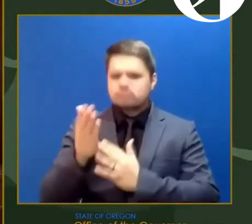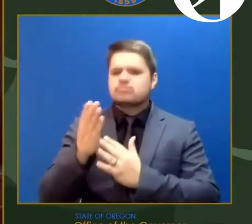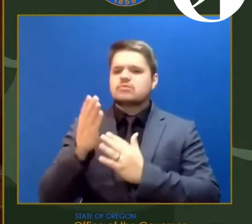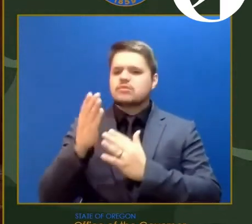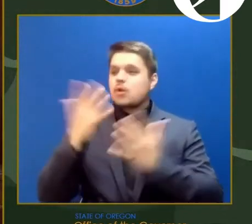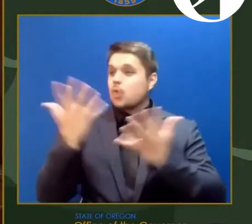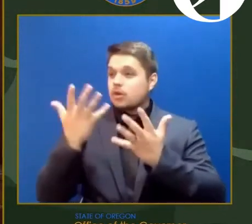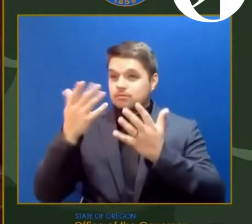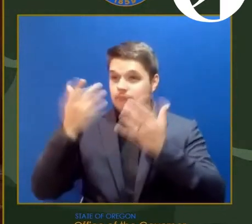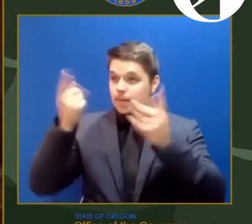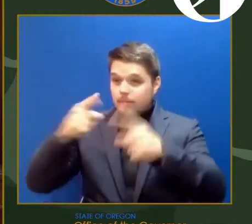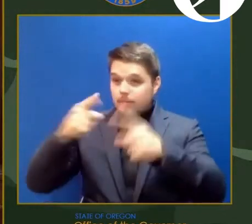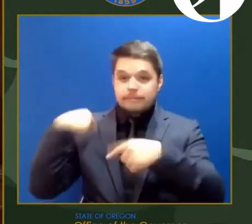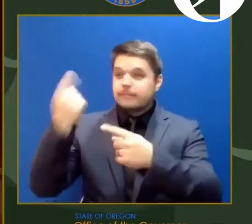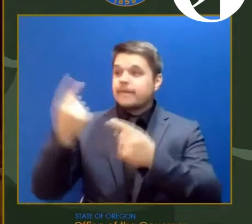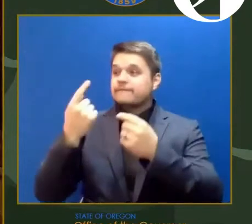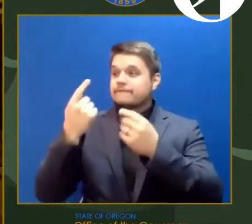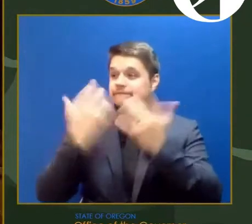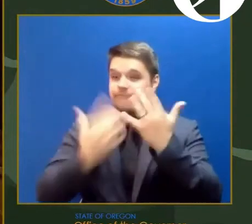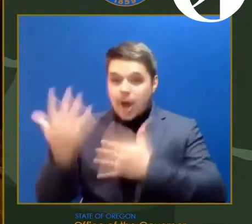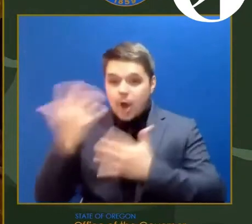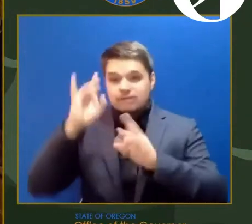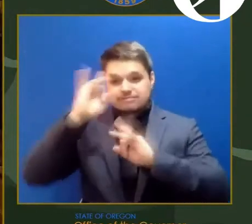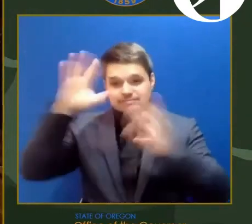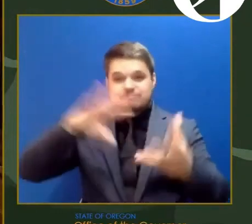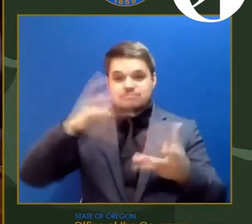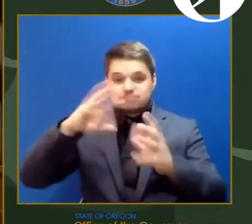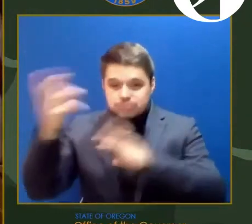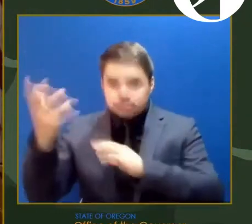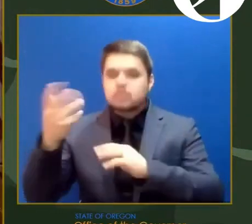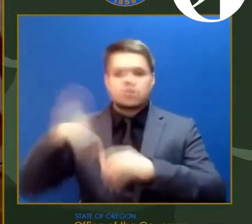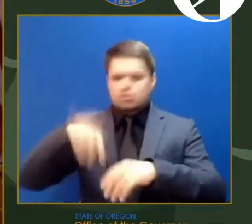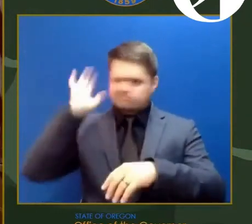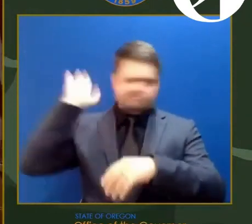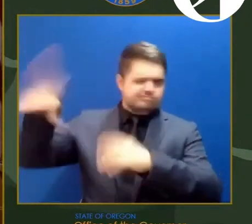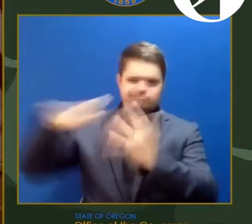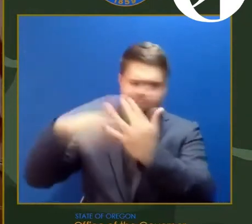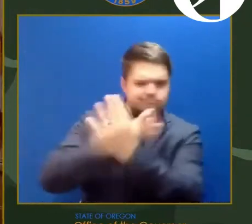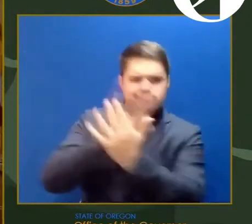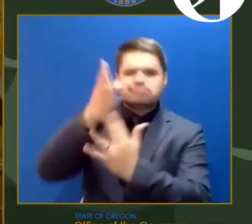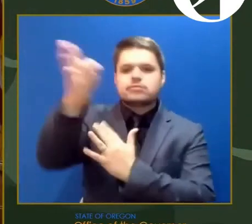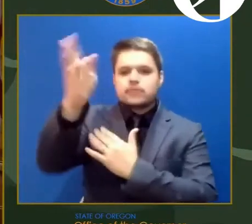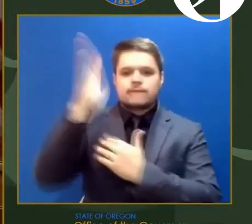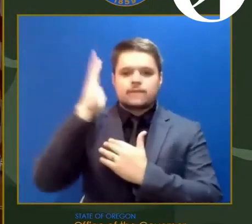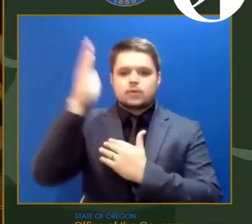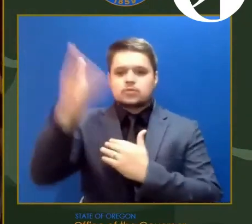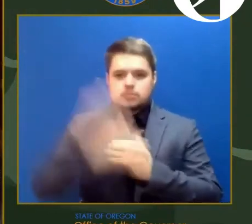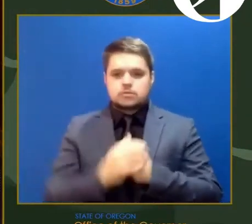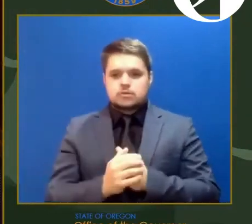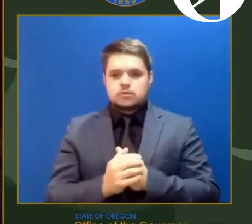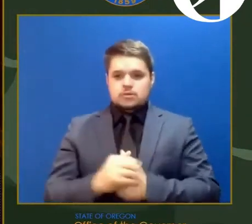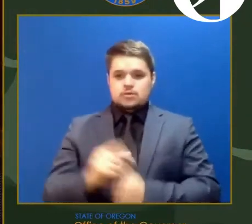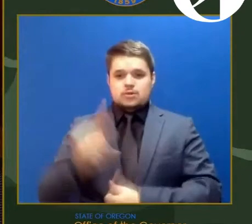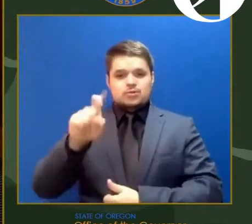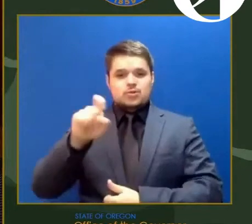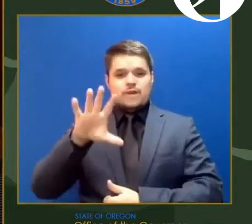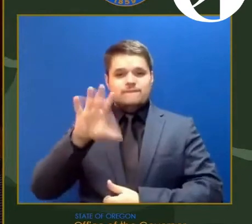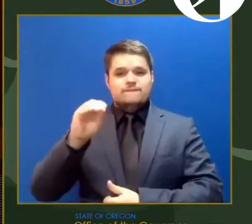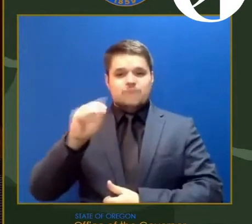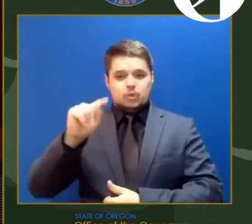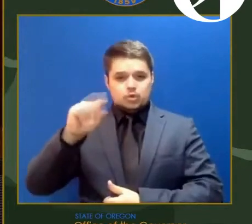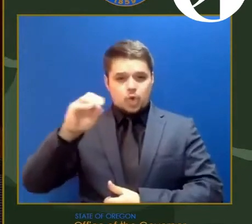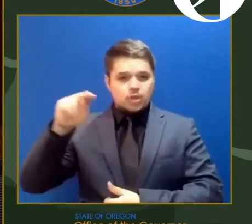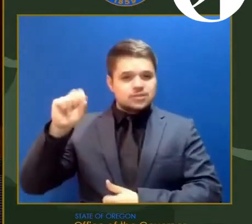it. For example, we've removed 150 tons of household hazardous waste from